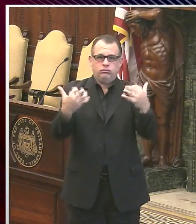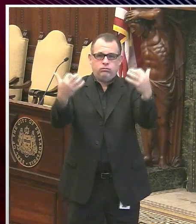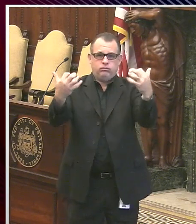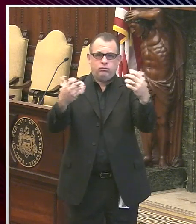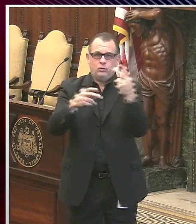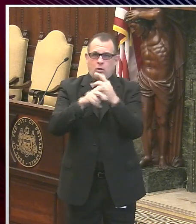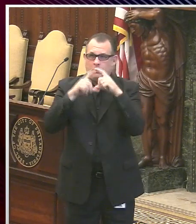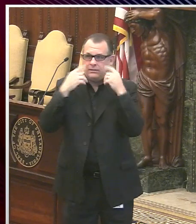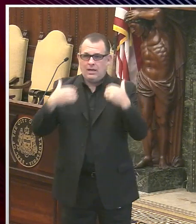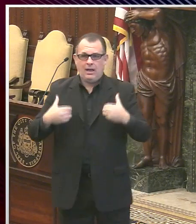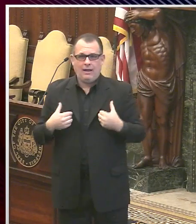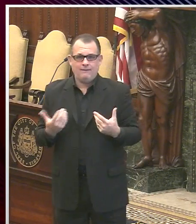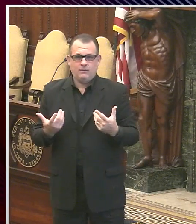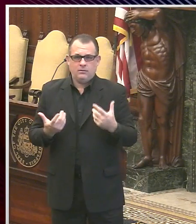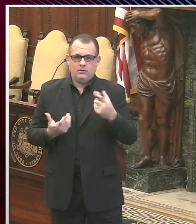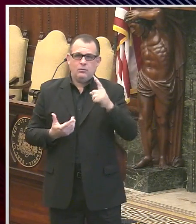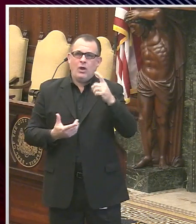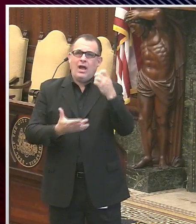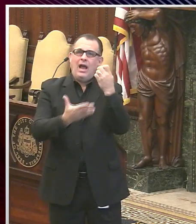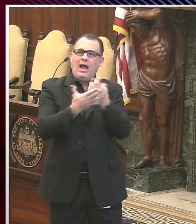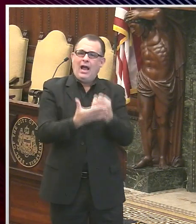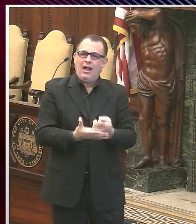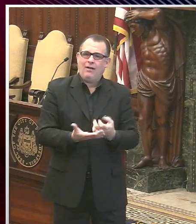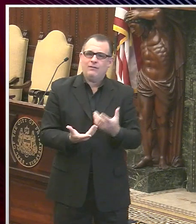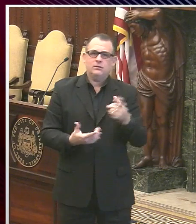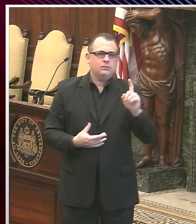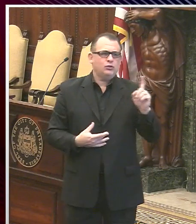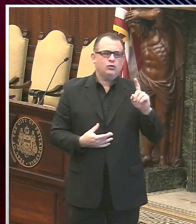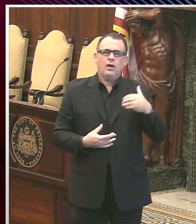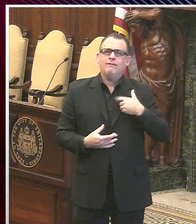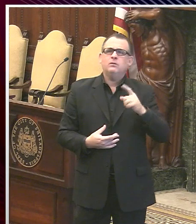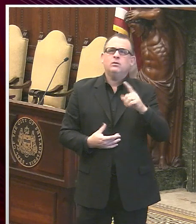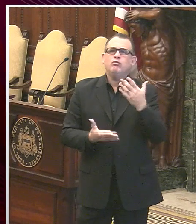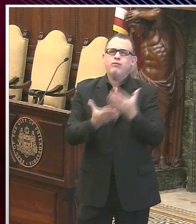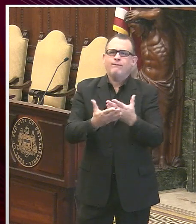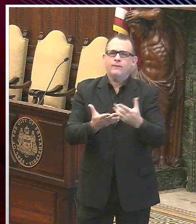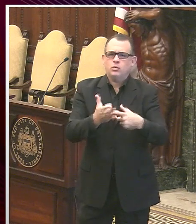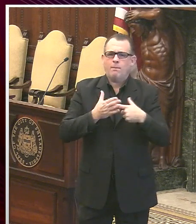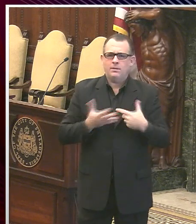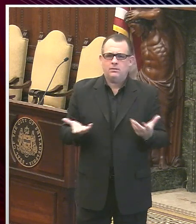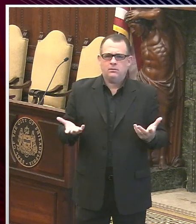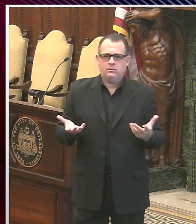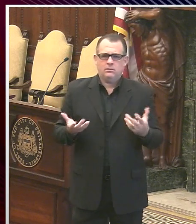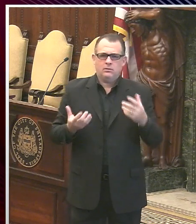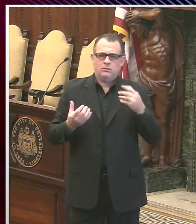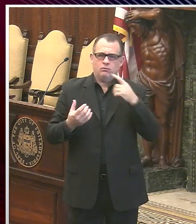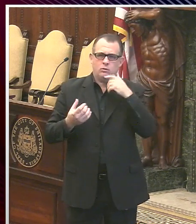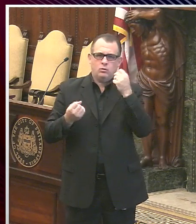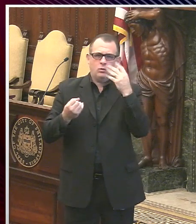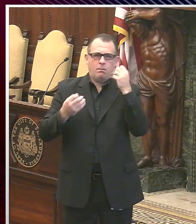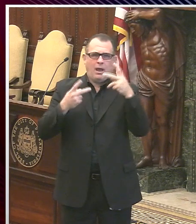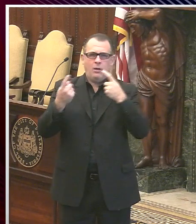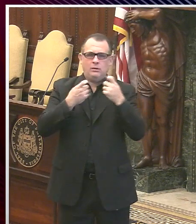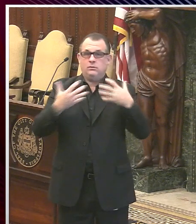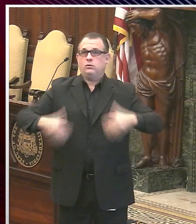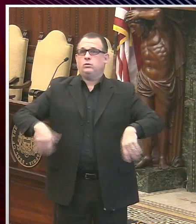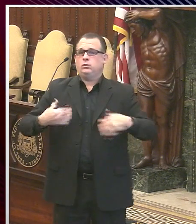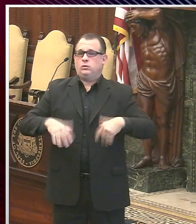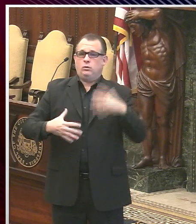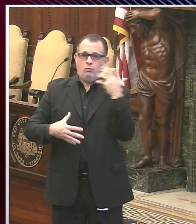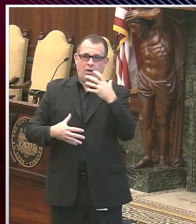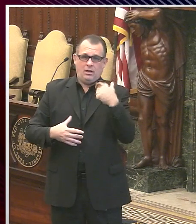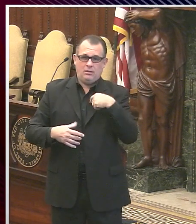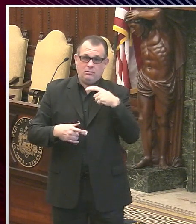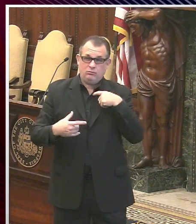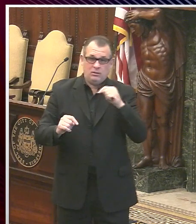masks? Where's the hard evidence and the hard data? Well, you have a lot of questions then embedded in that one question, but let me just say we're using the best data